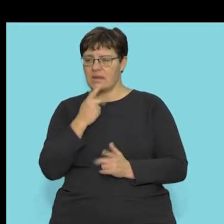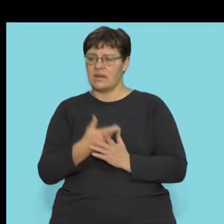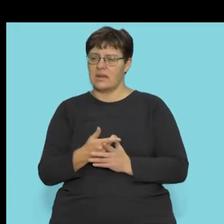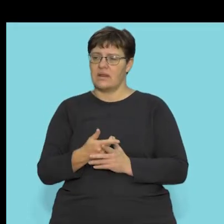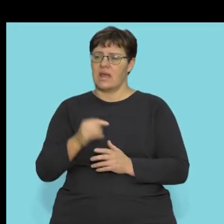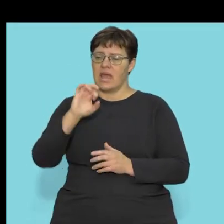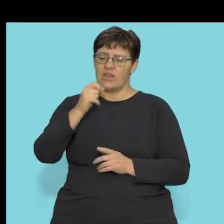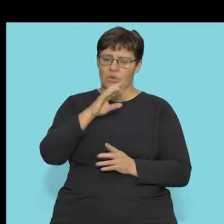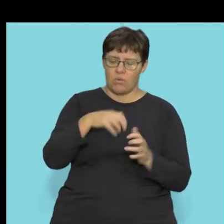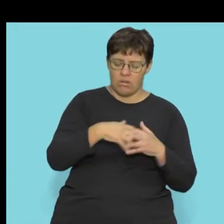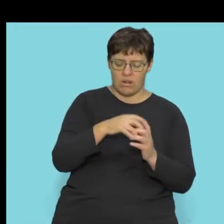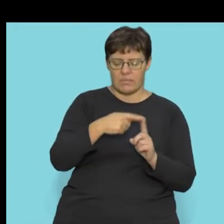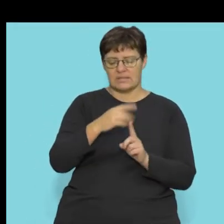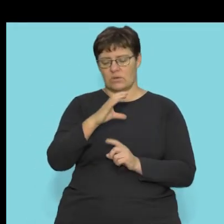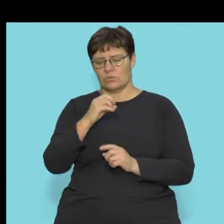of ethanol,